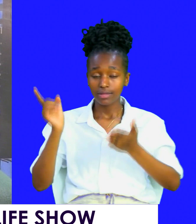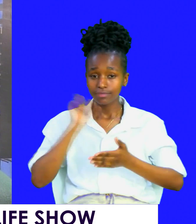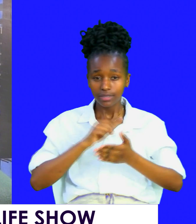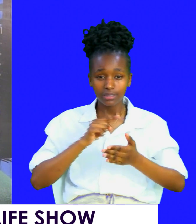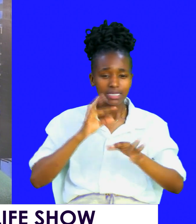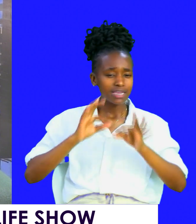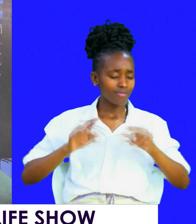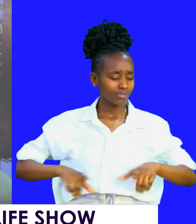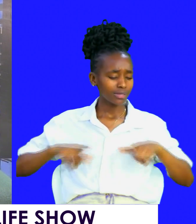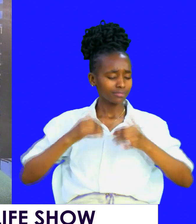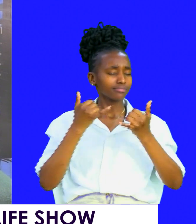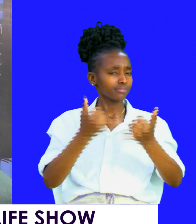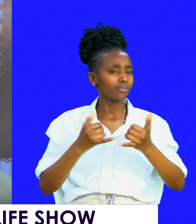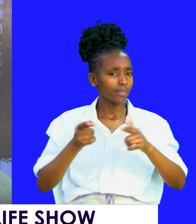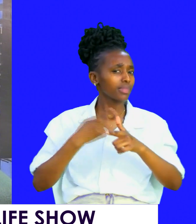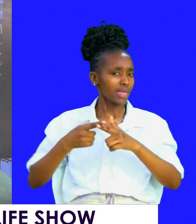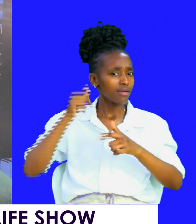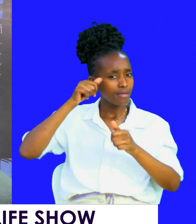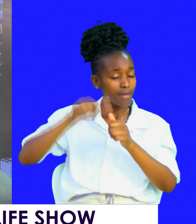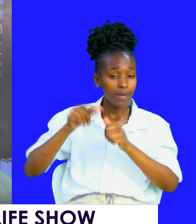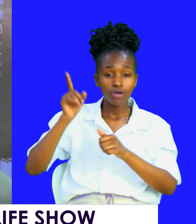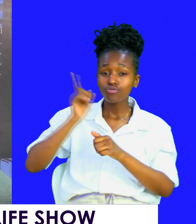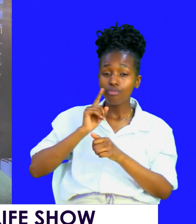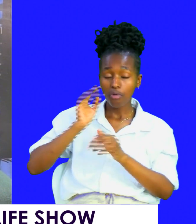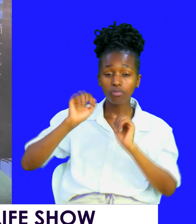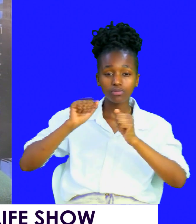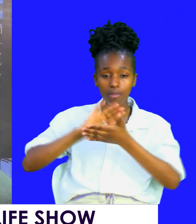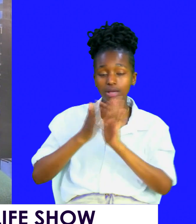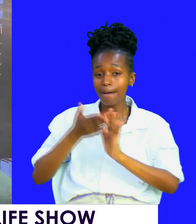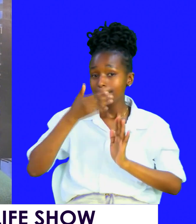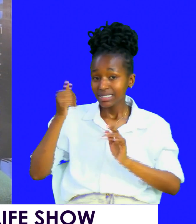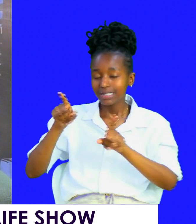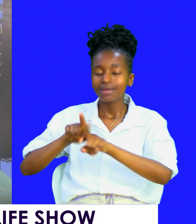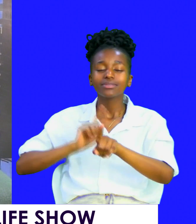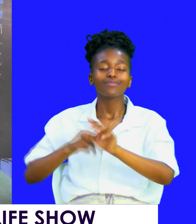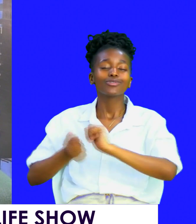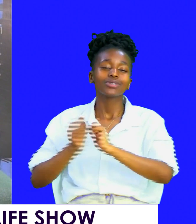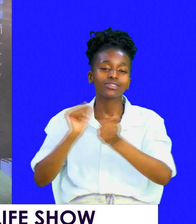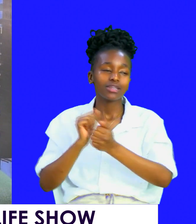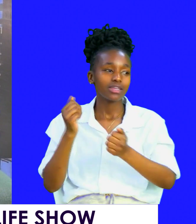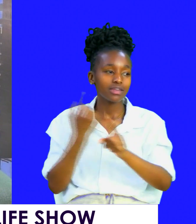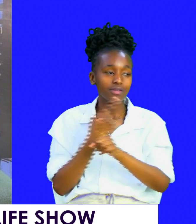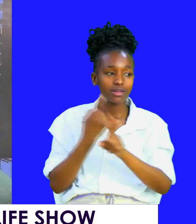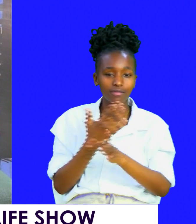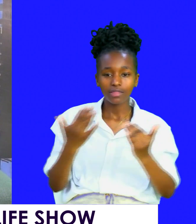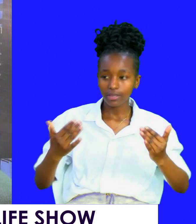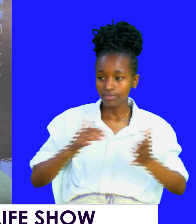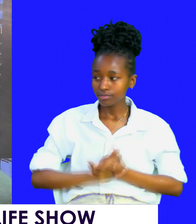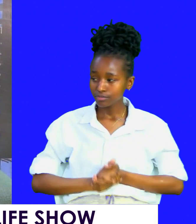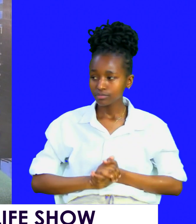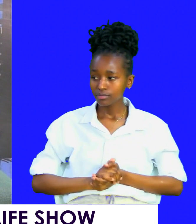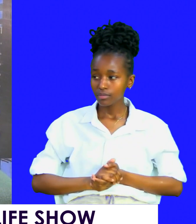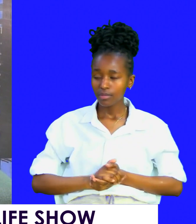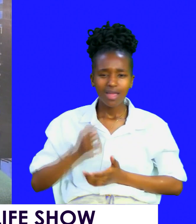it. There is tomorrow for you to breathe and change things. Who said that you cannot come out of debt? Who said